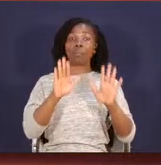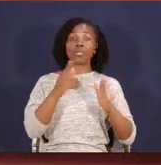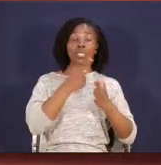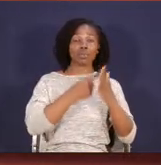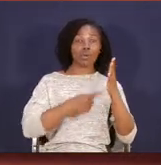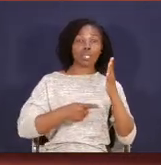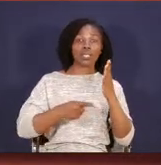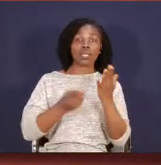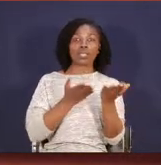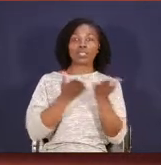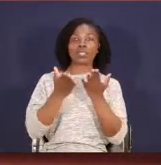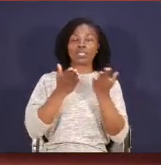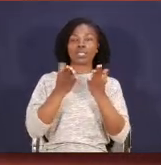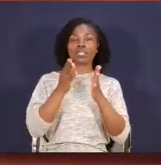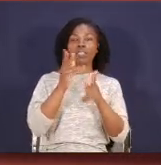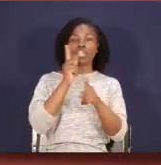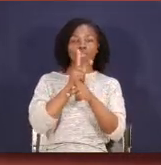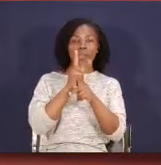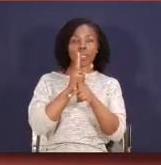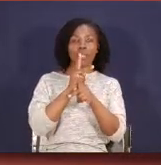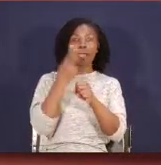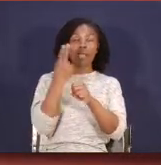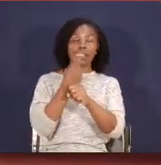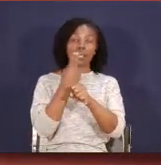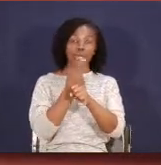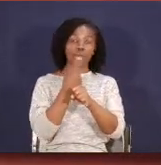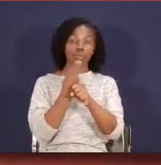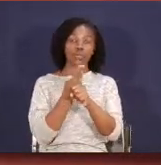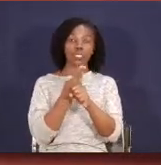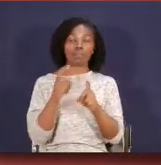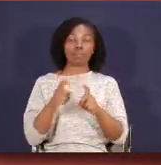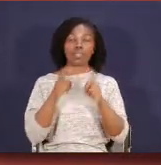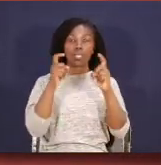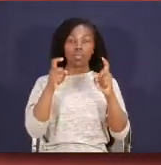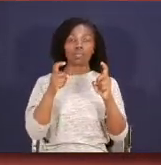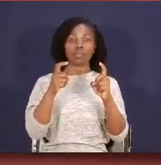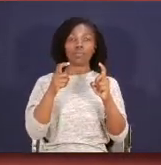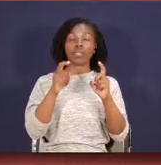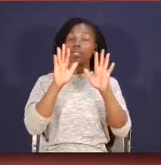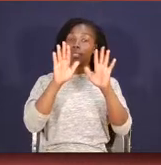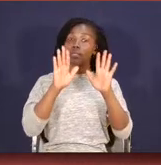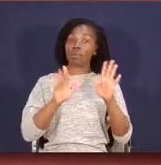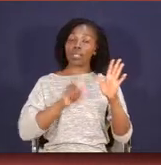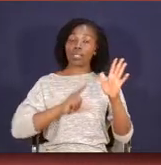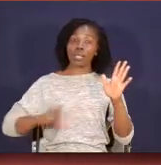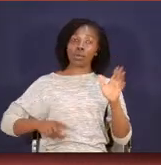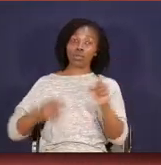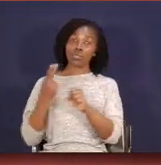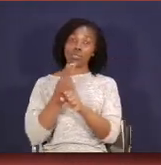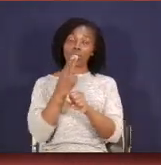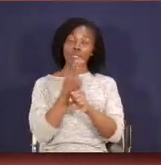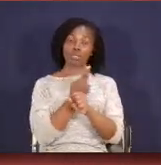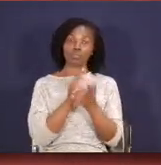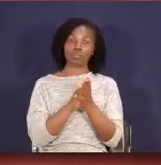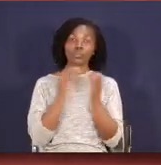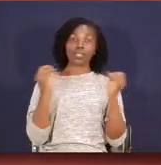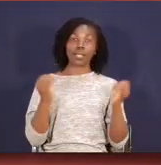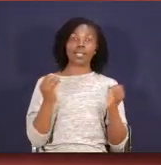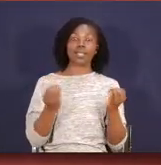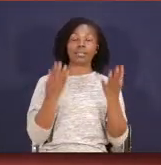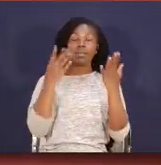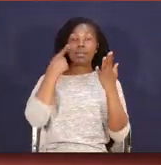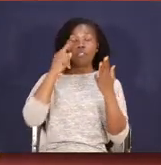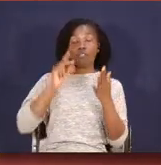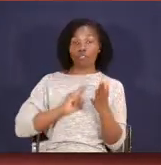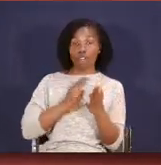of the gift. And you know, he noticed. And God used him. Hallelujah. For us to get this